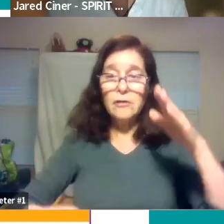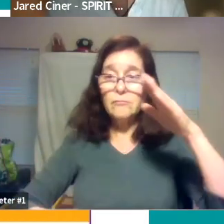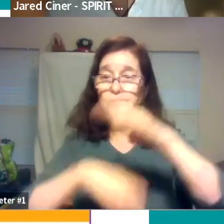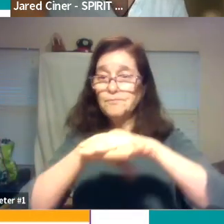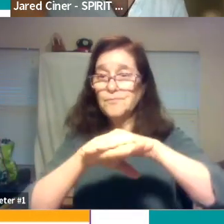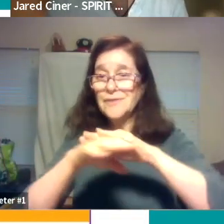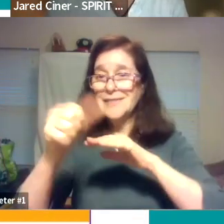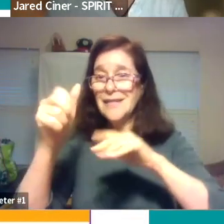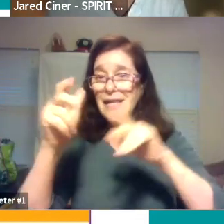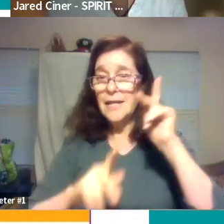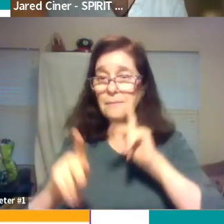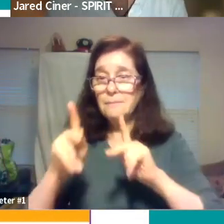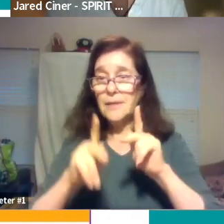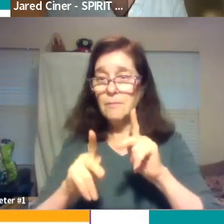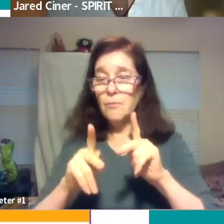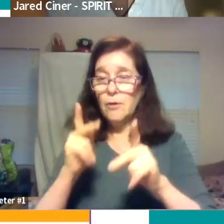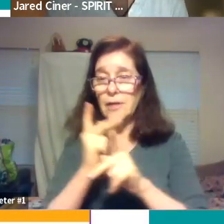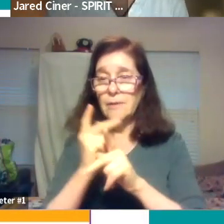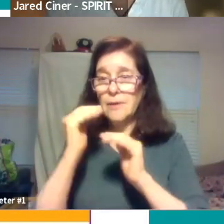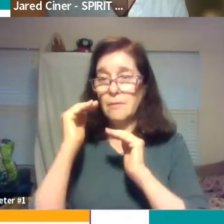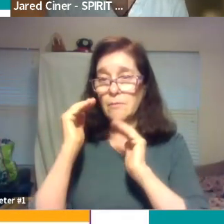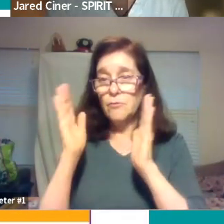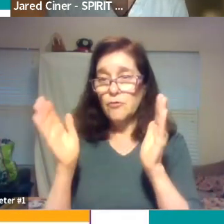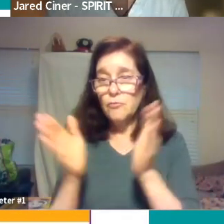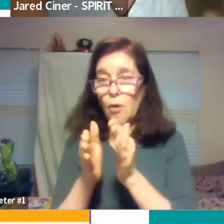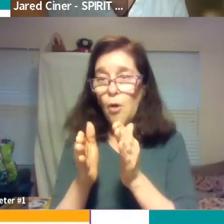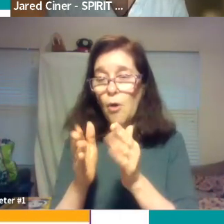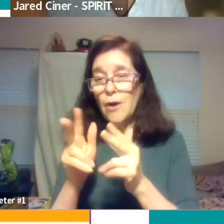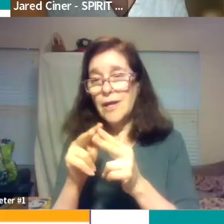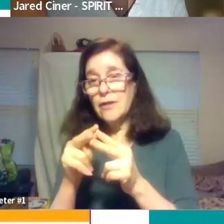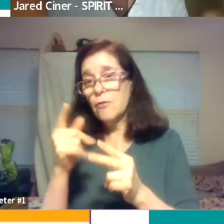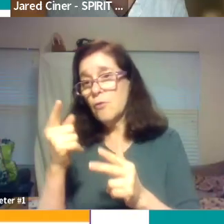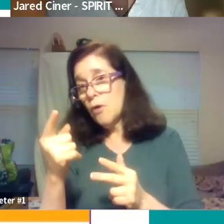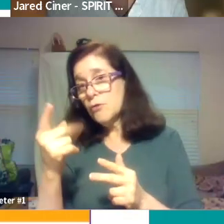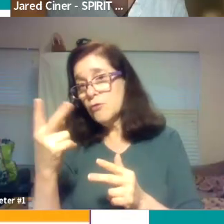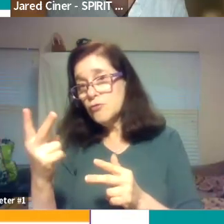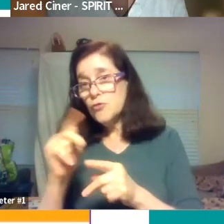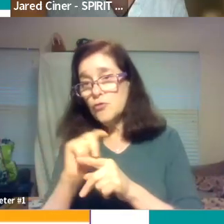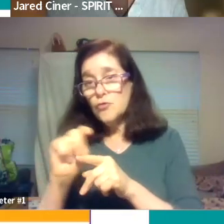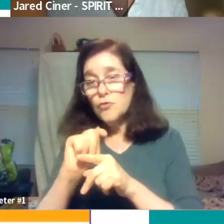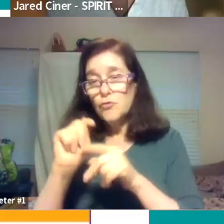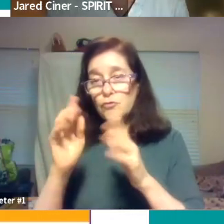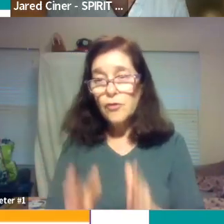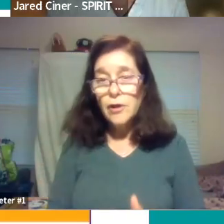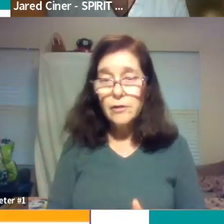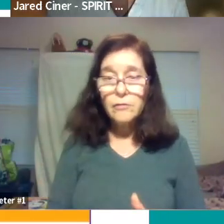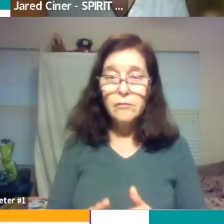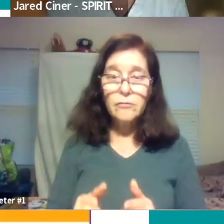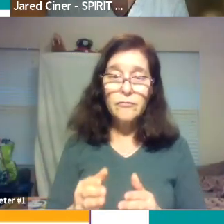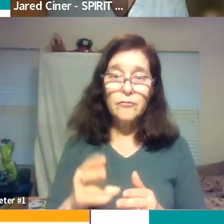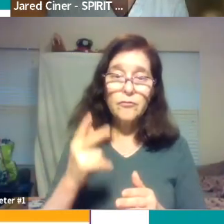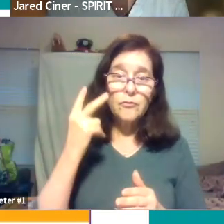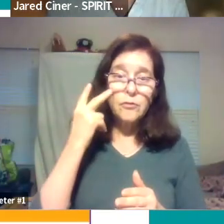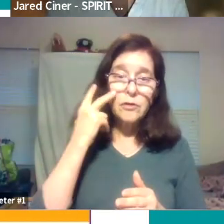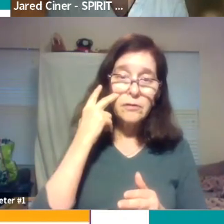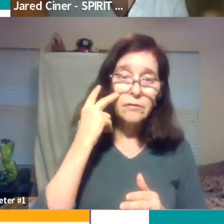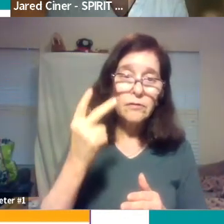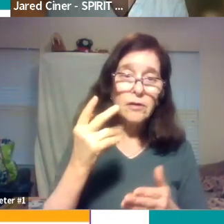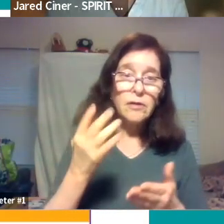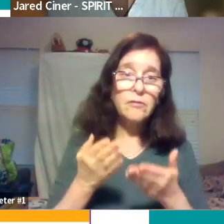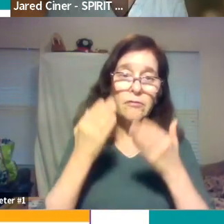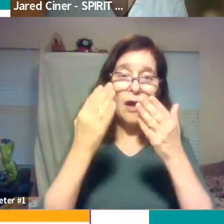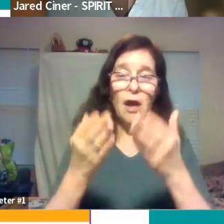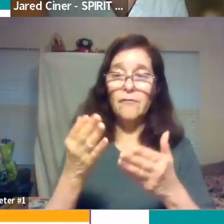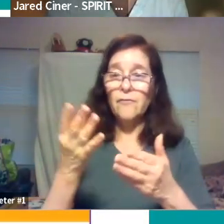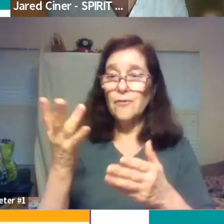people, so we keep the classes relatively small with either one or two fitness trainers leading them. You can see there's classes offered 7